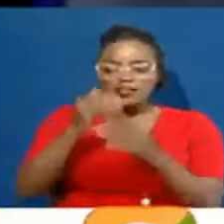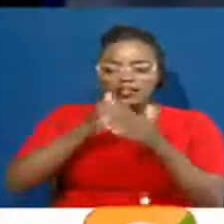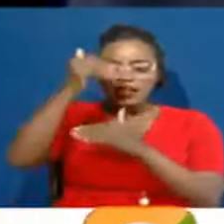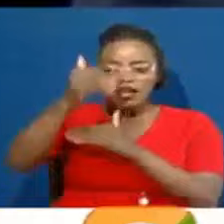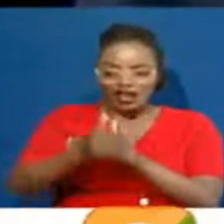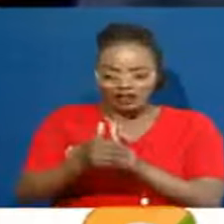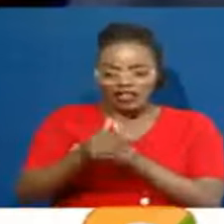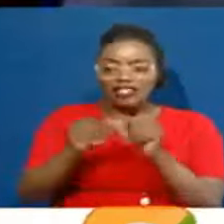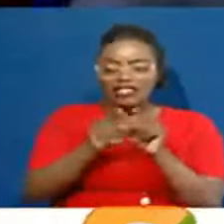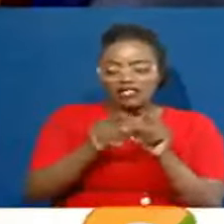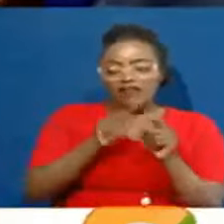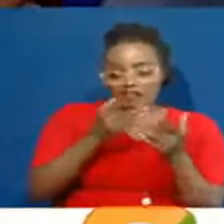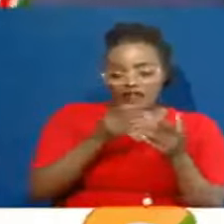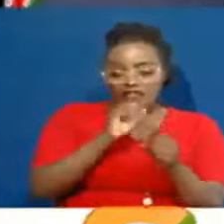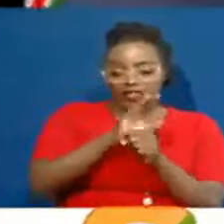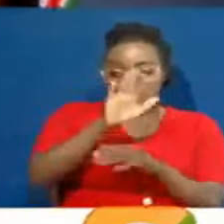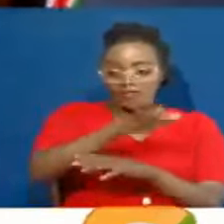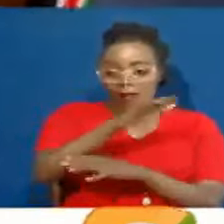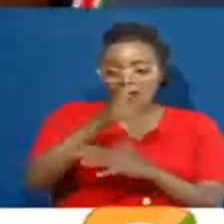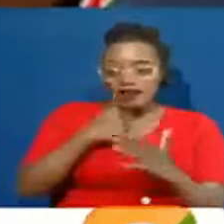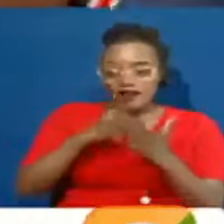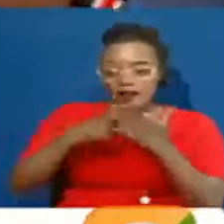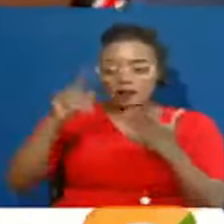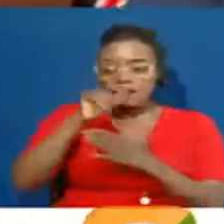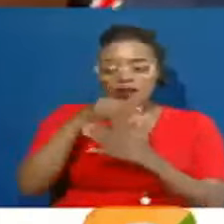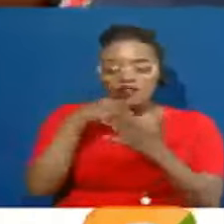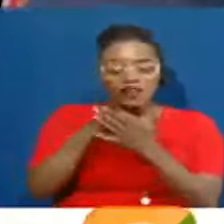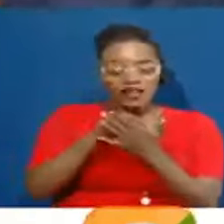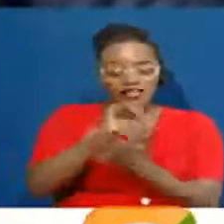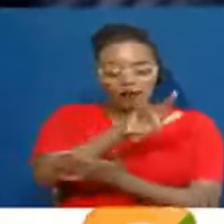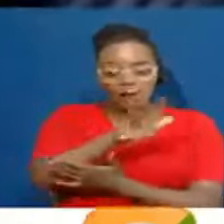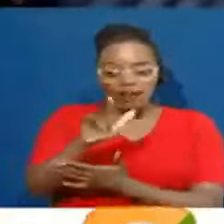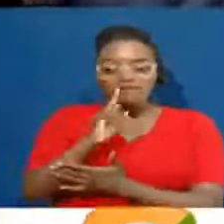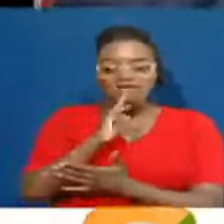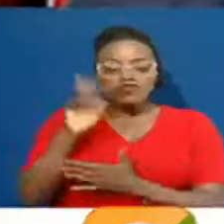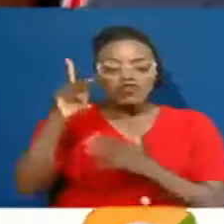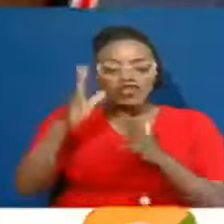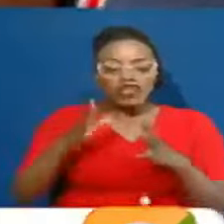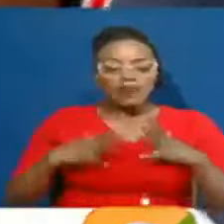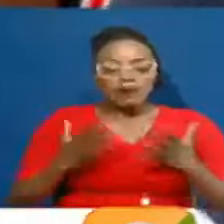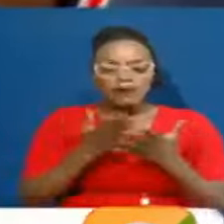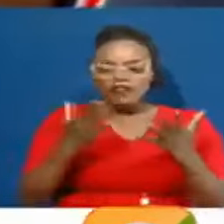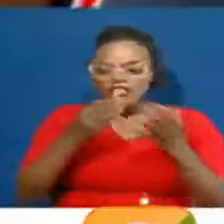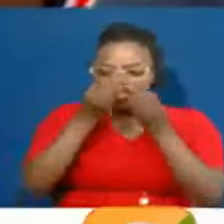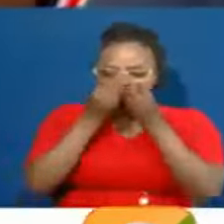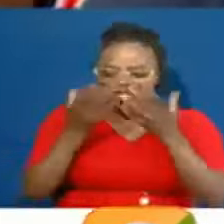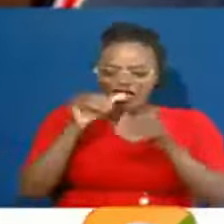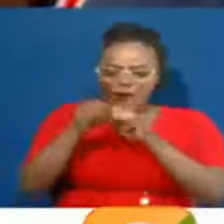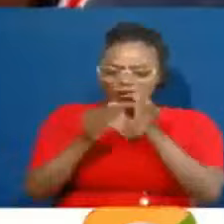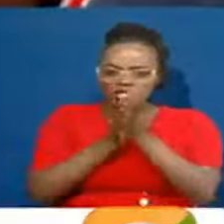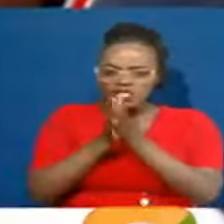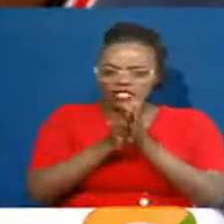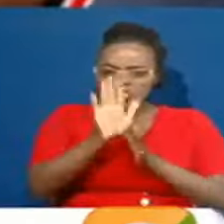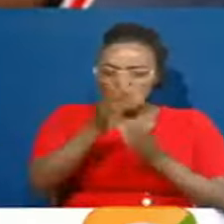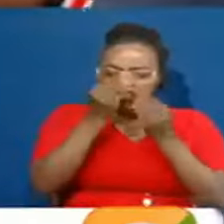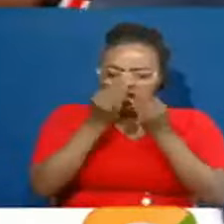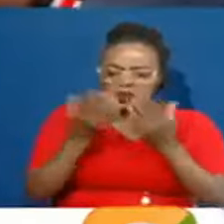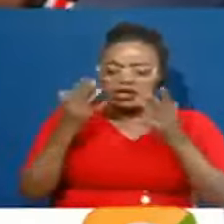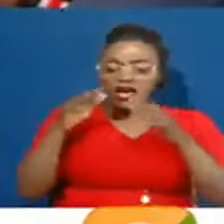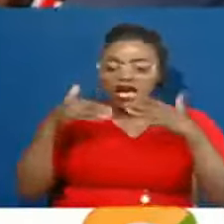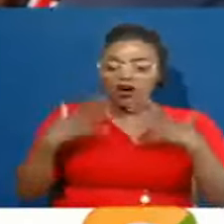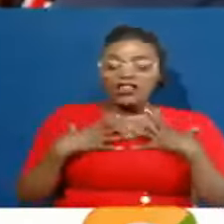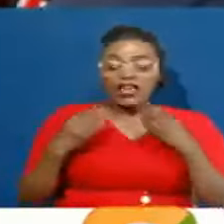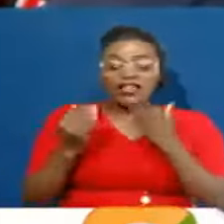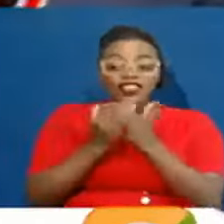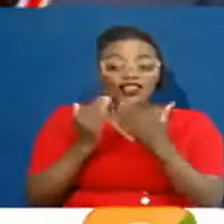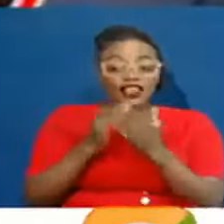the same that in Parliament passed a very unpopular finance bill, they have told the Kenyan populace that they do not care about their interests, they do not care about health care,